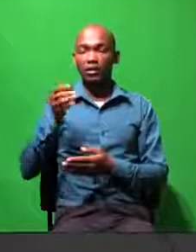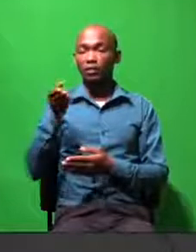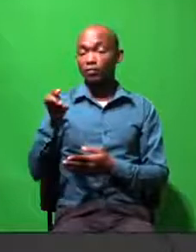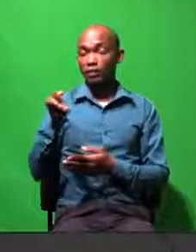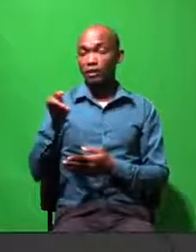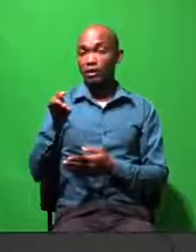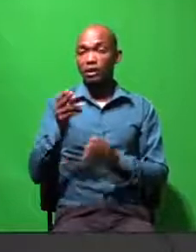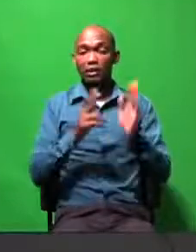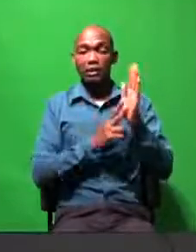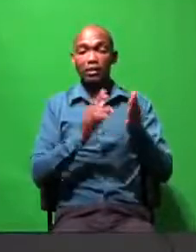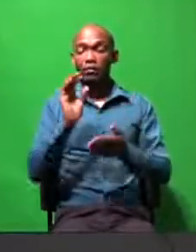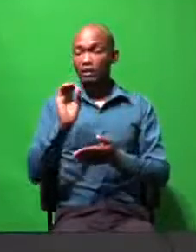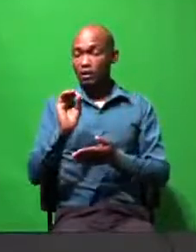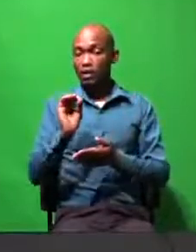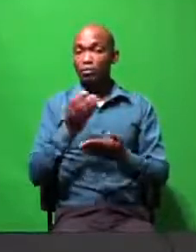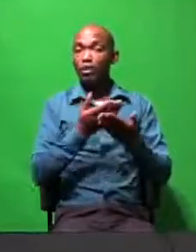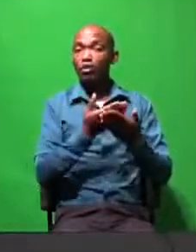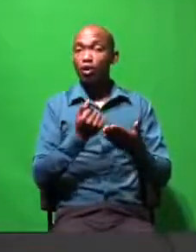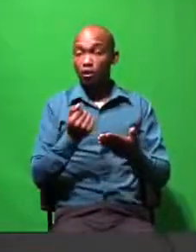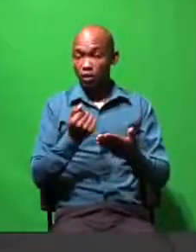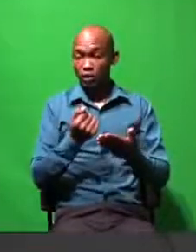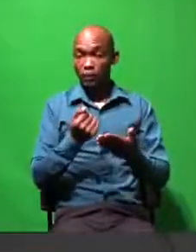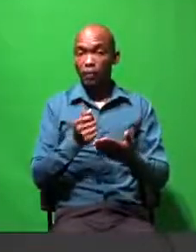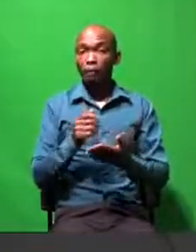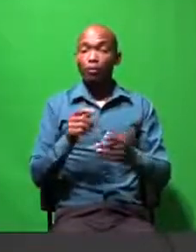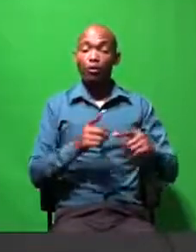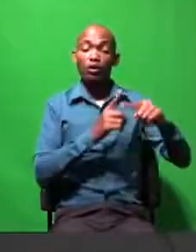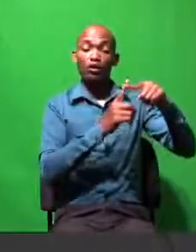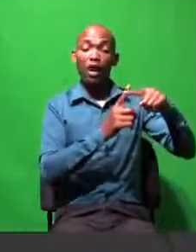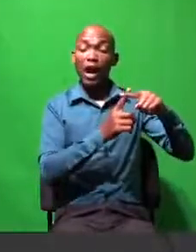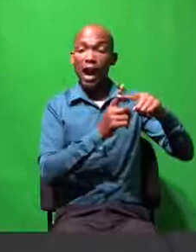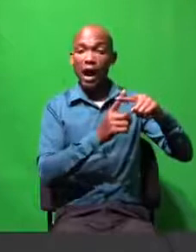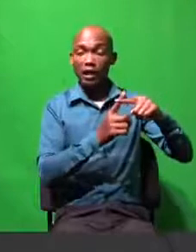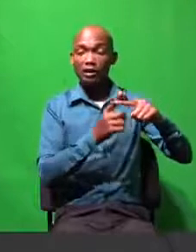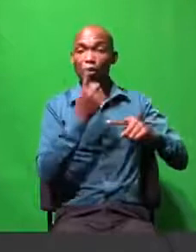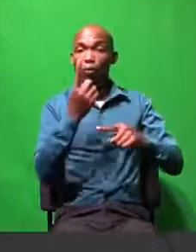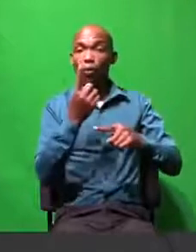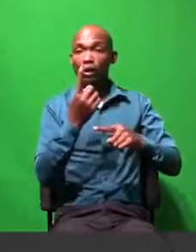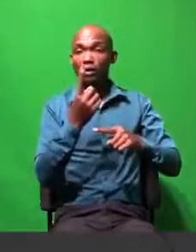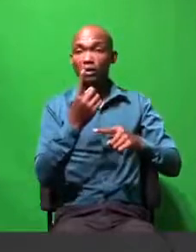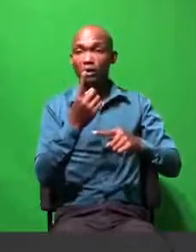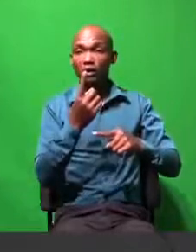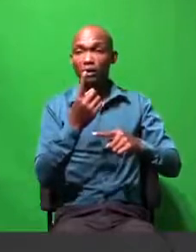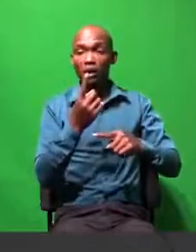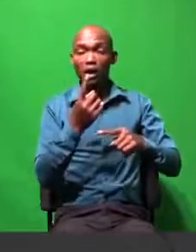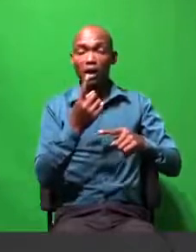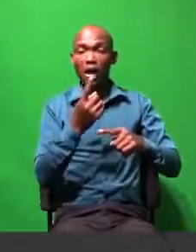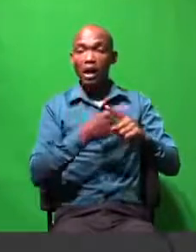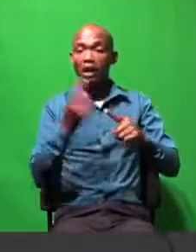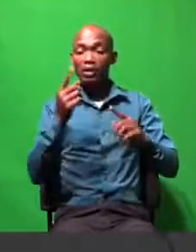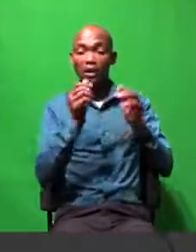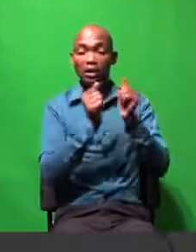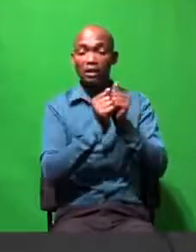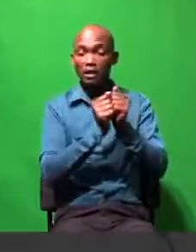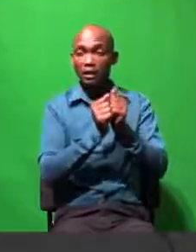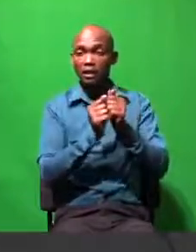of 70 degrees. Why? Because when we add 110 degrees plus 70 degrees,